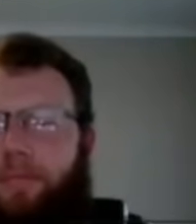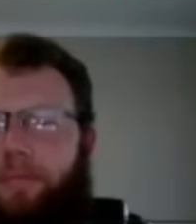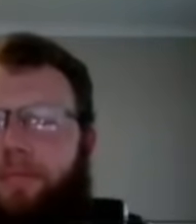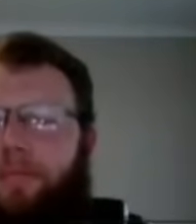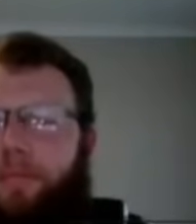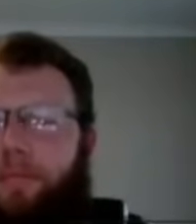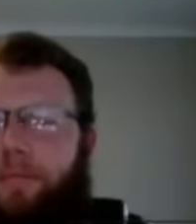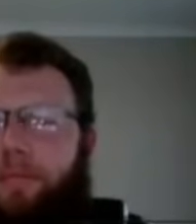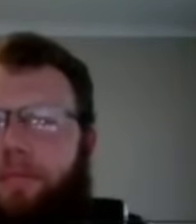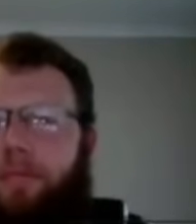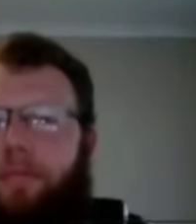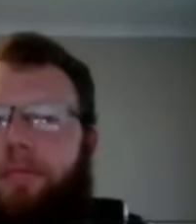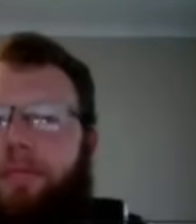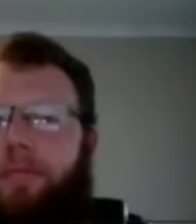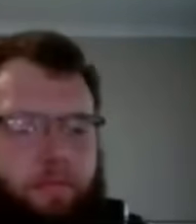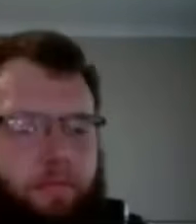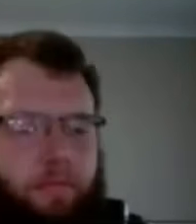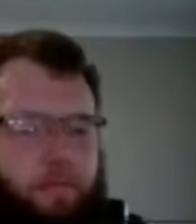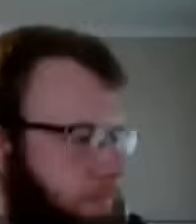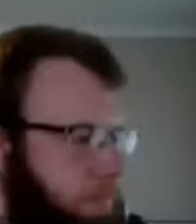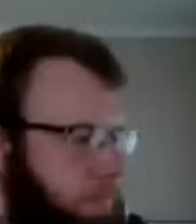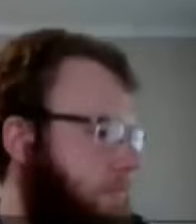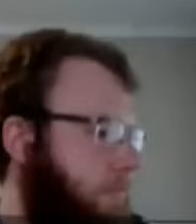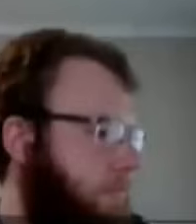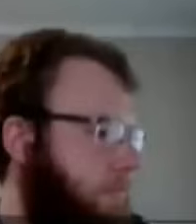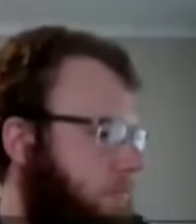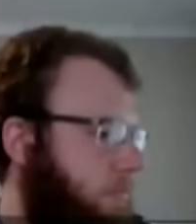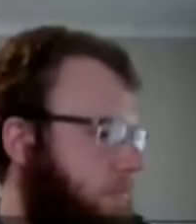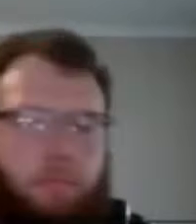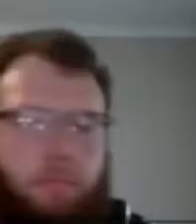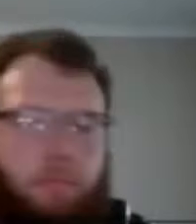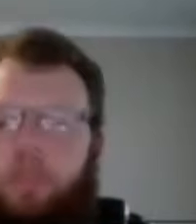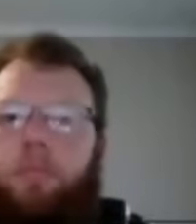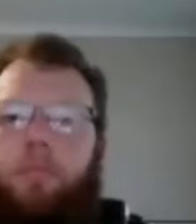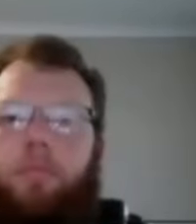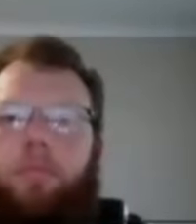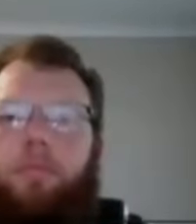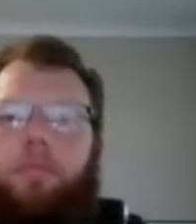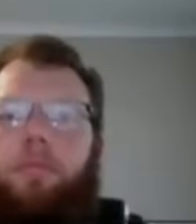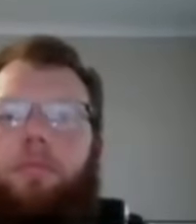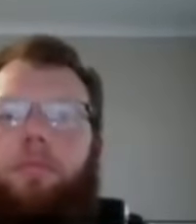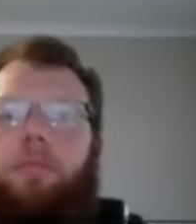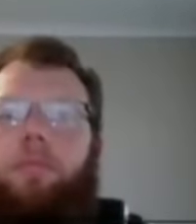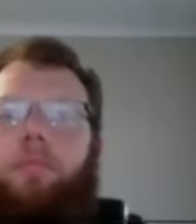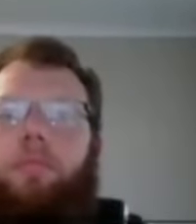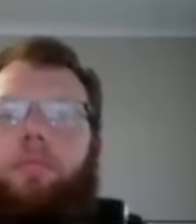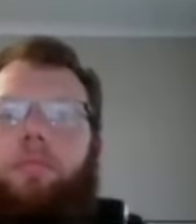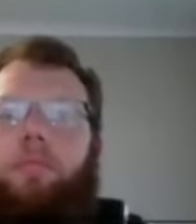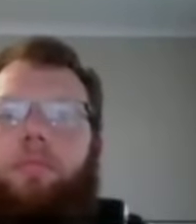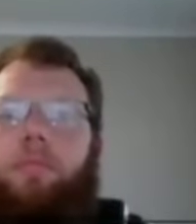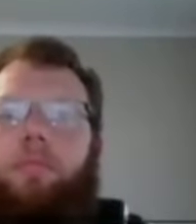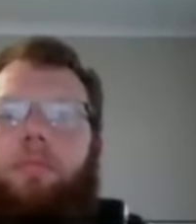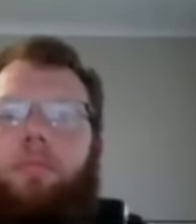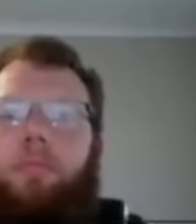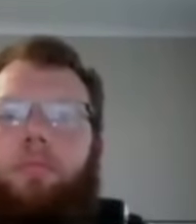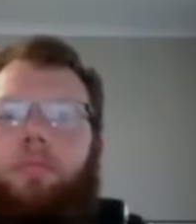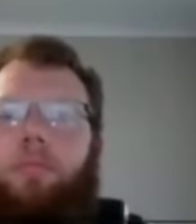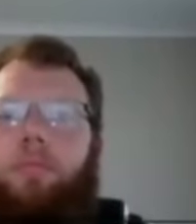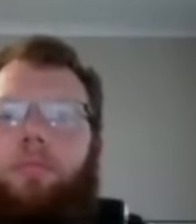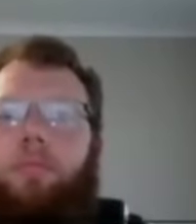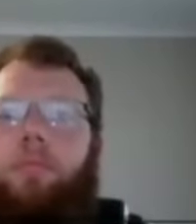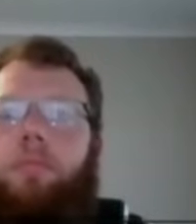us. She's based in Gqeberha. She's 21 years old. She's an LLB student at the Nelson Mandela University. And then